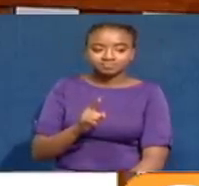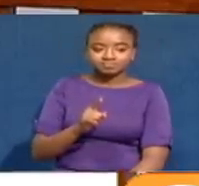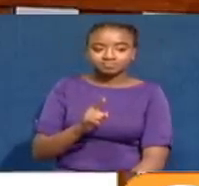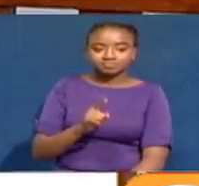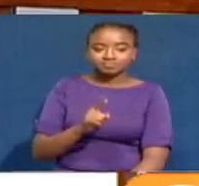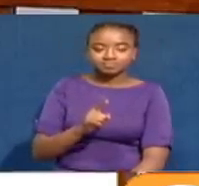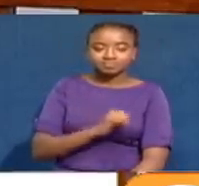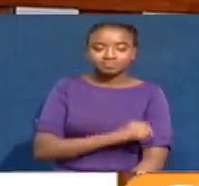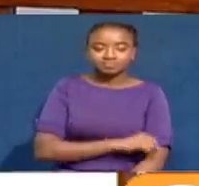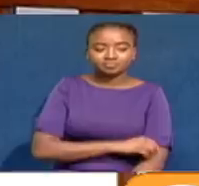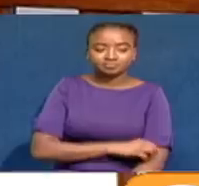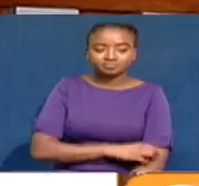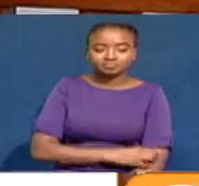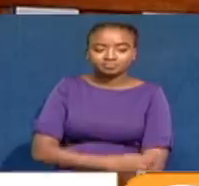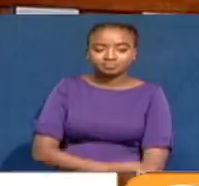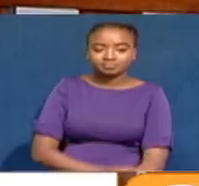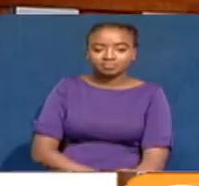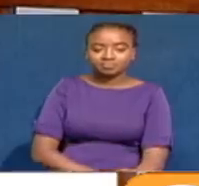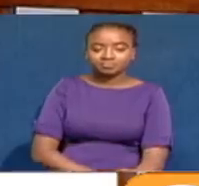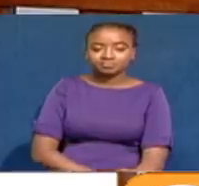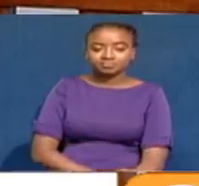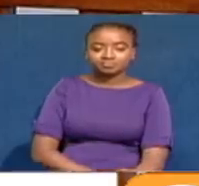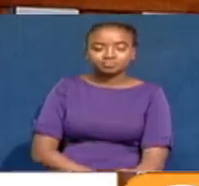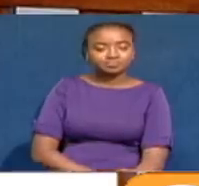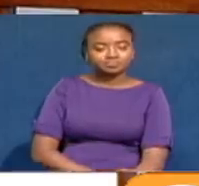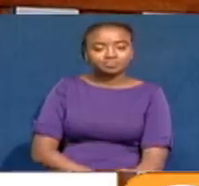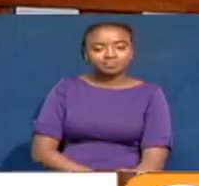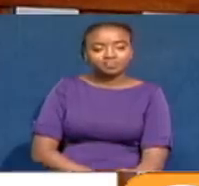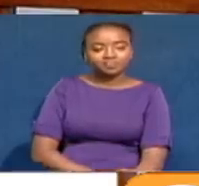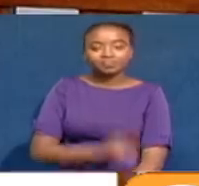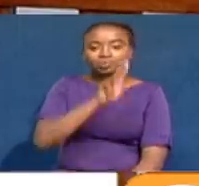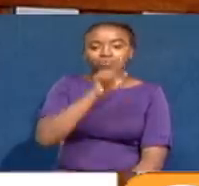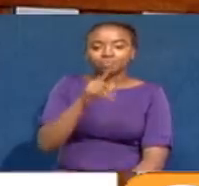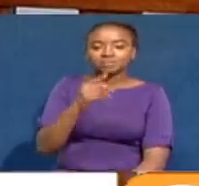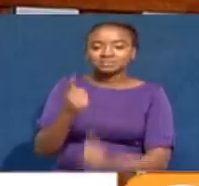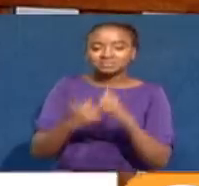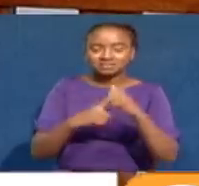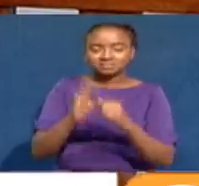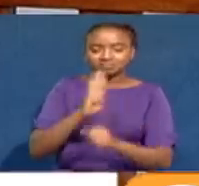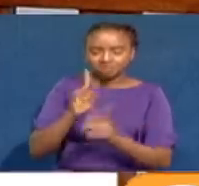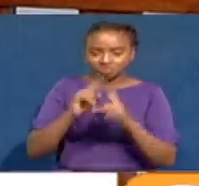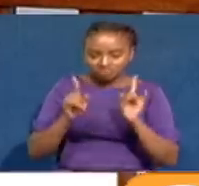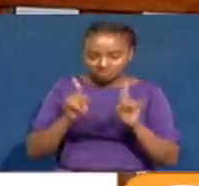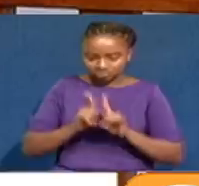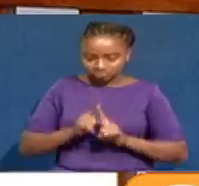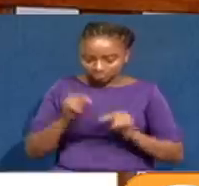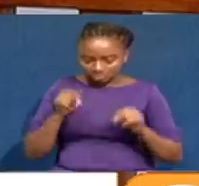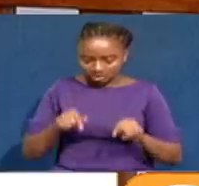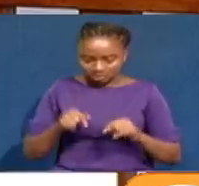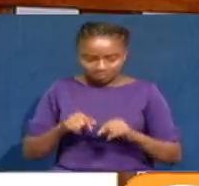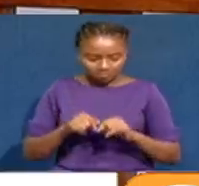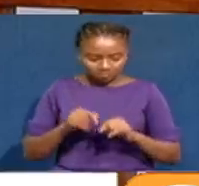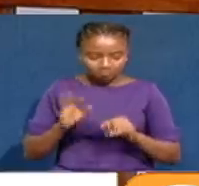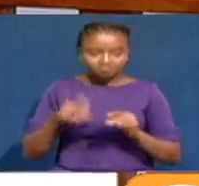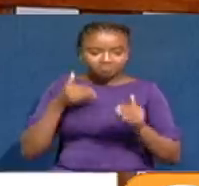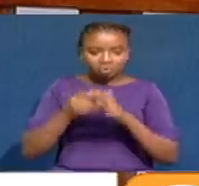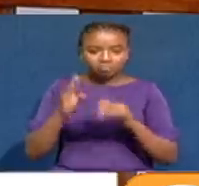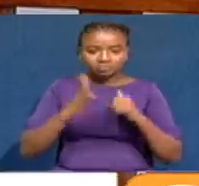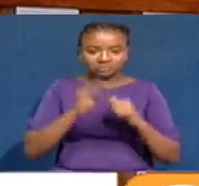about April there, to raise it to 6 trillion when we were opening it up. If you go on by now, it is yet to reach